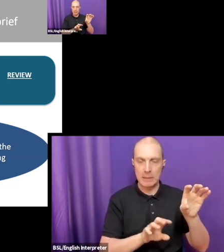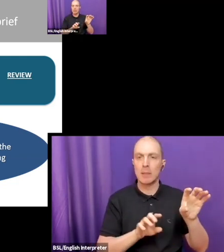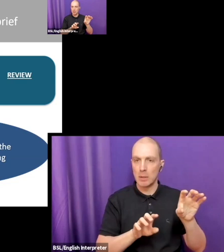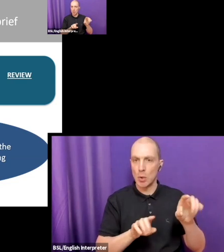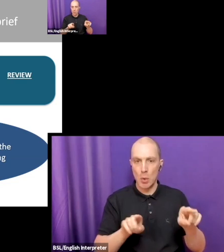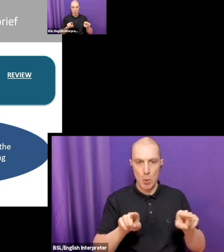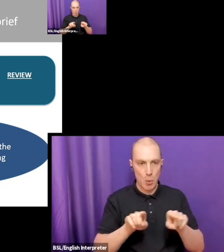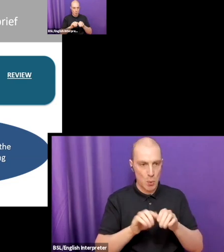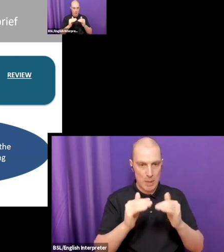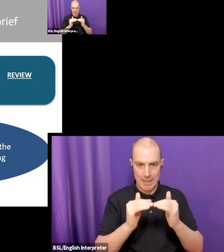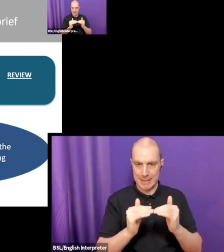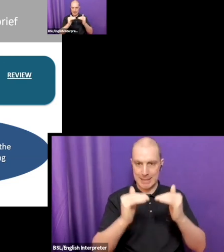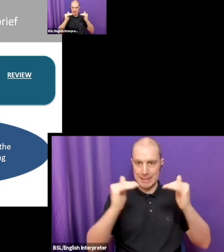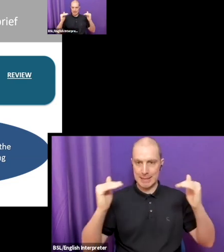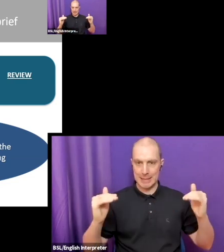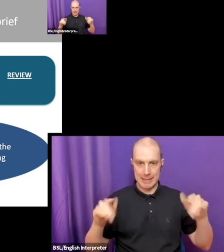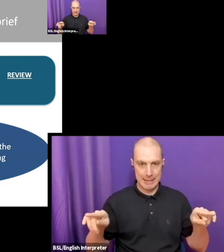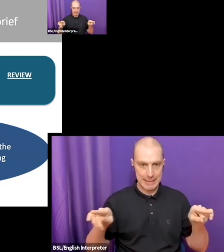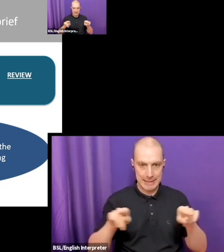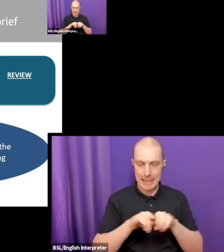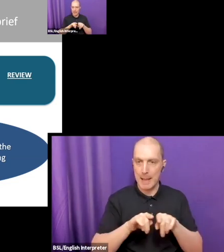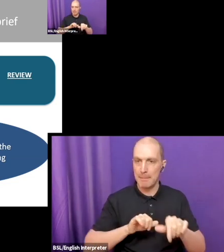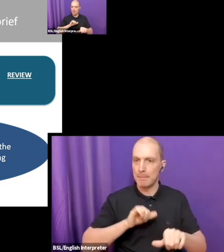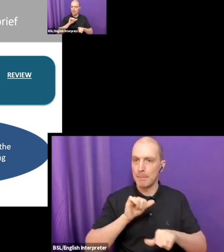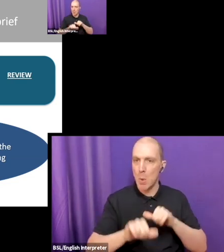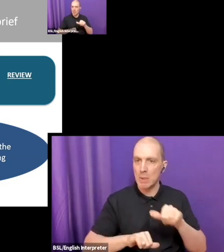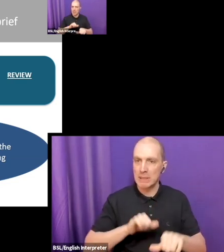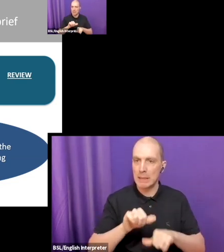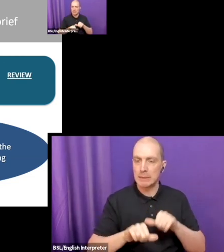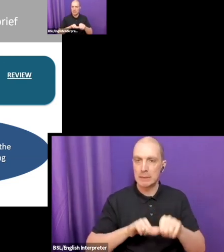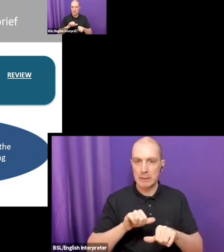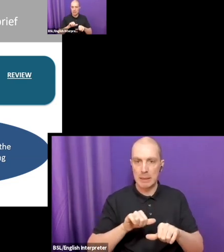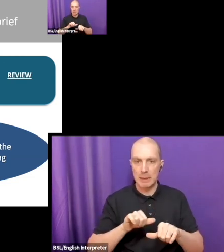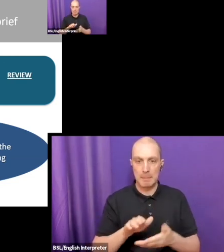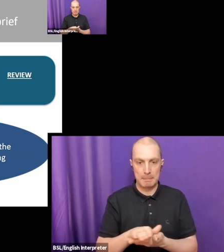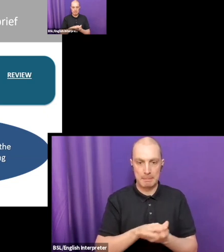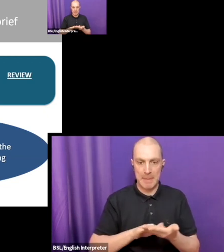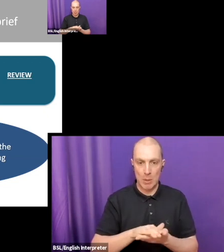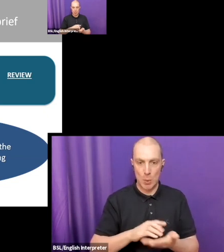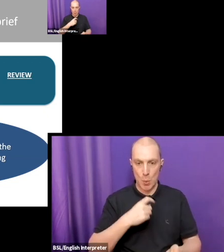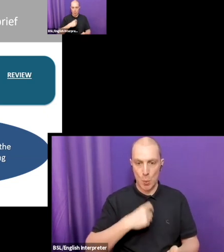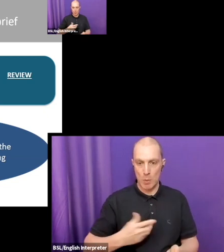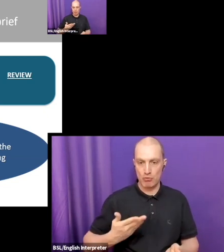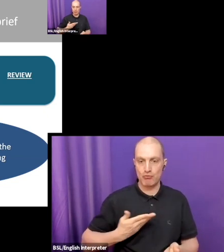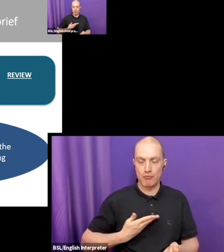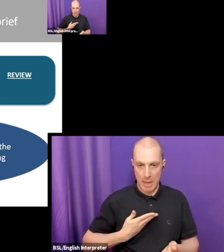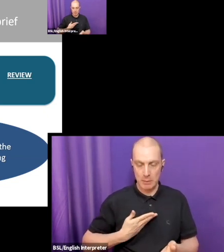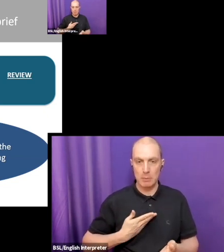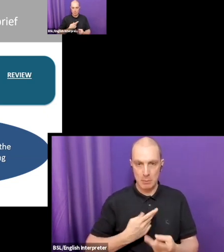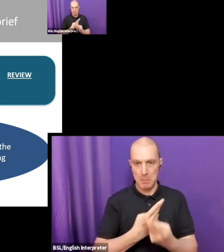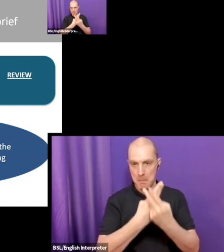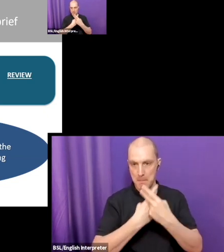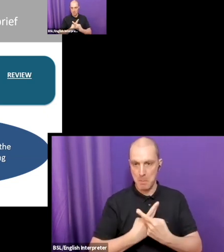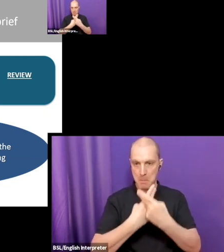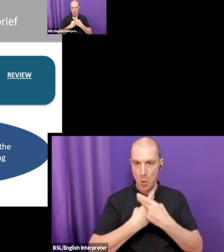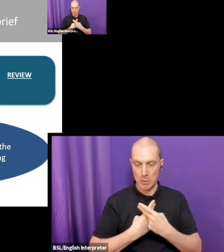They all go through the same procedures in order to have their human rights situation monitored and assessed. So